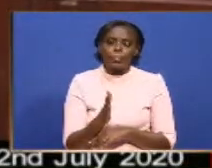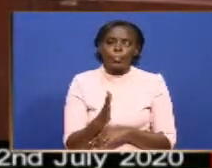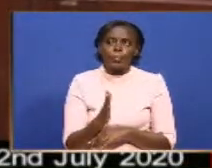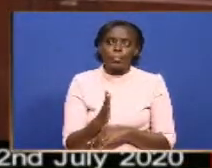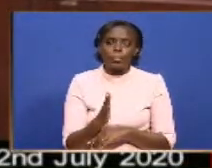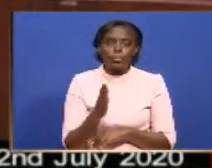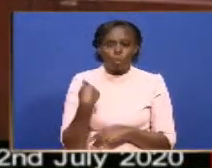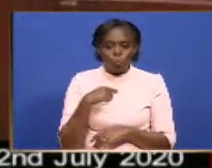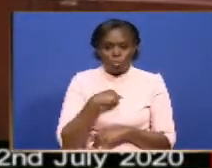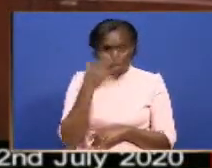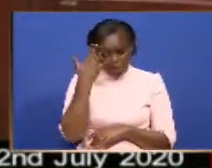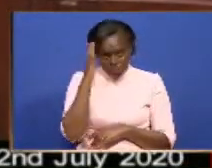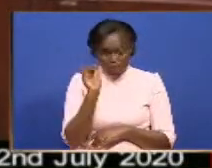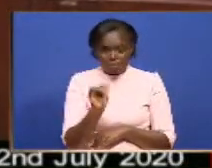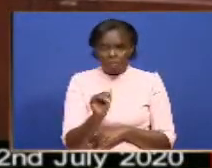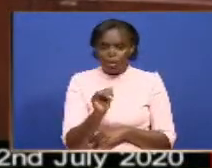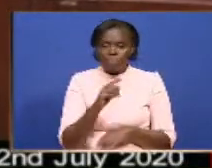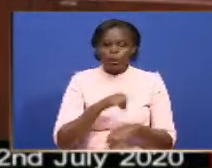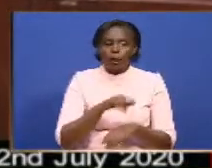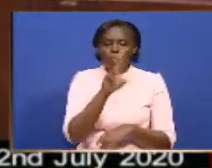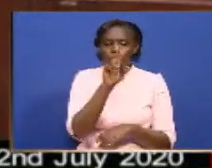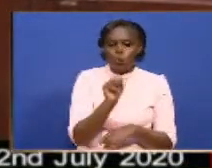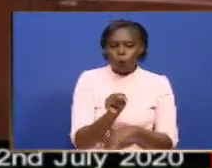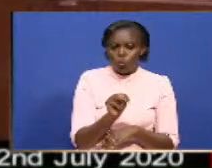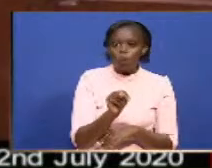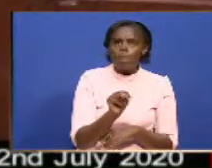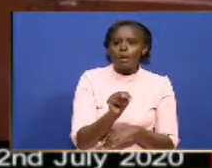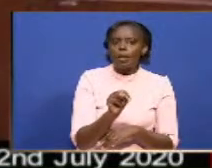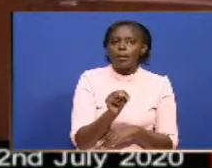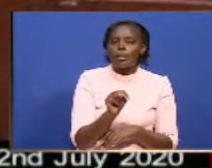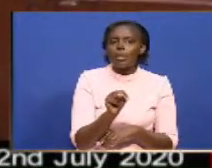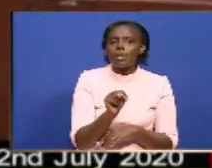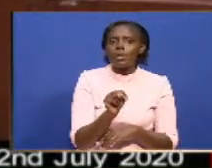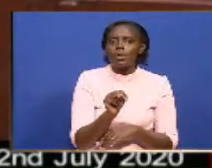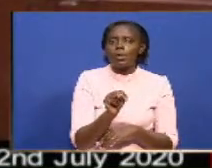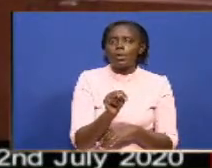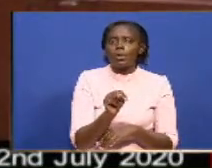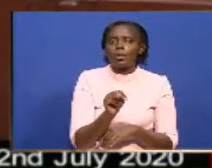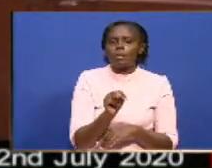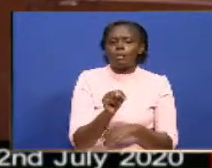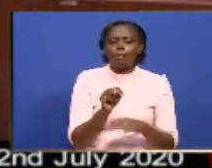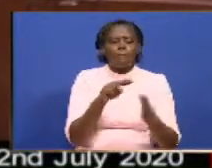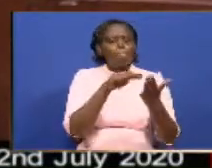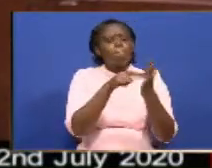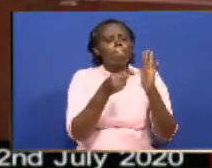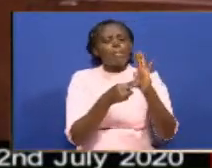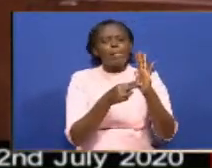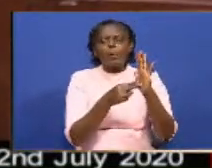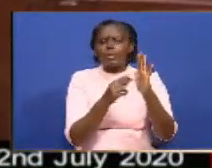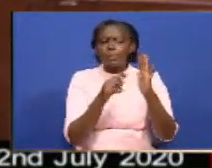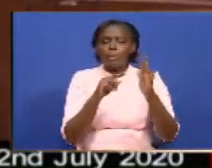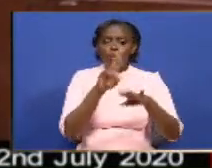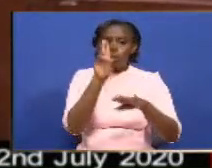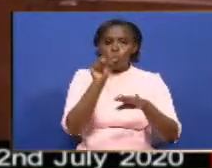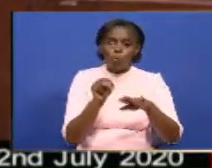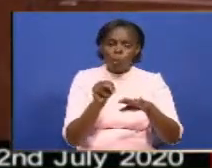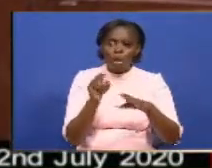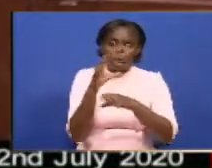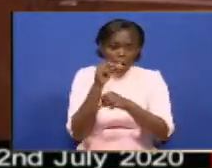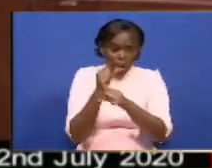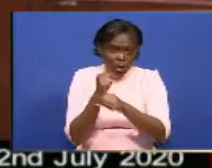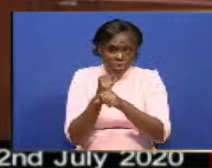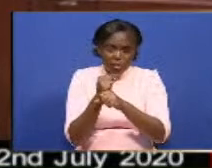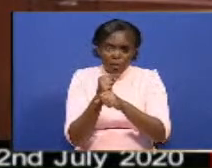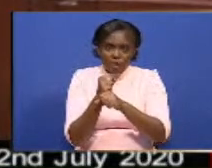we know when the UN was defining the life of a refugee, the UN Security Agency that